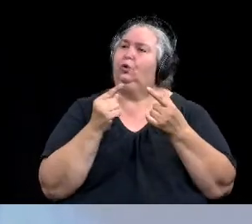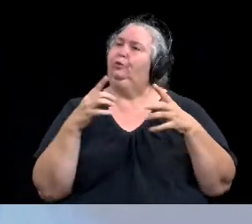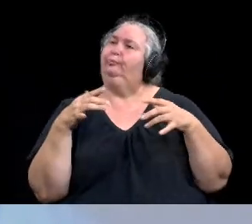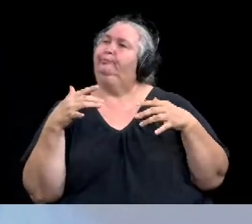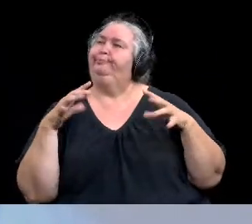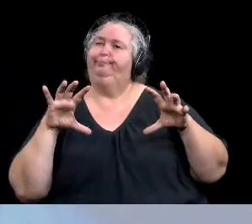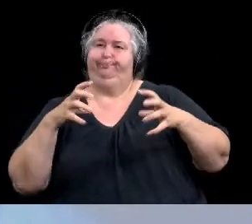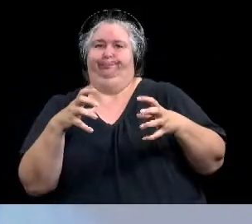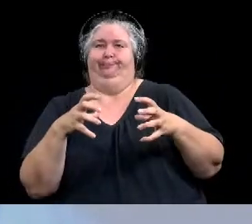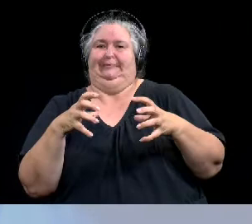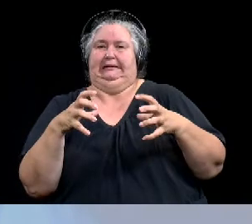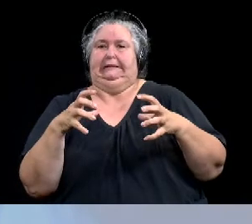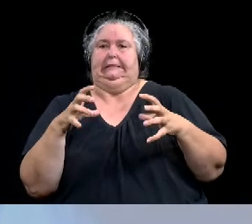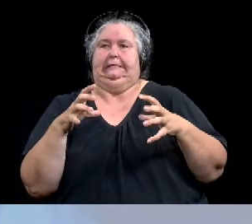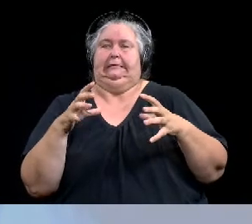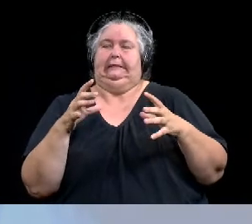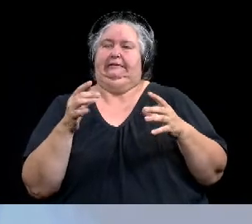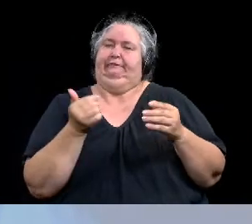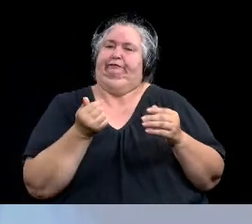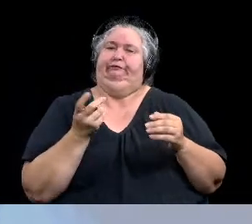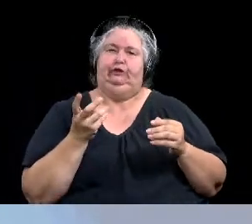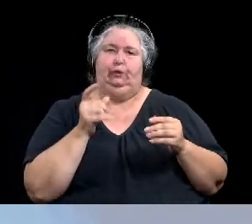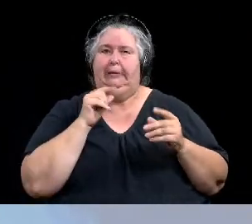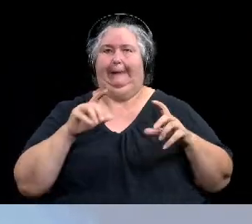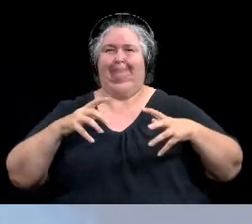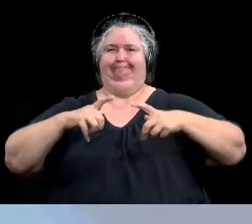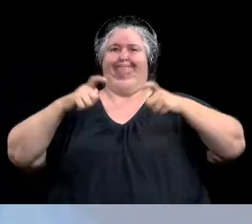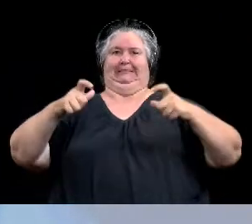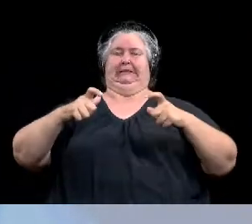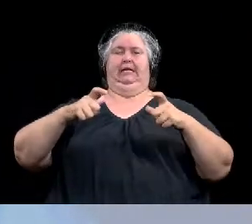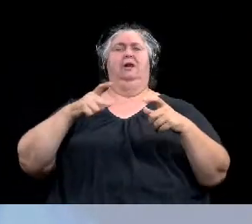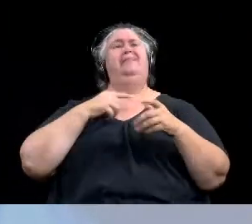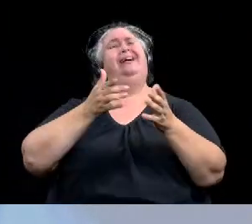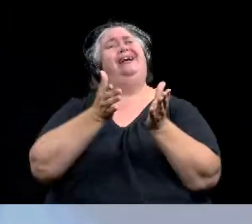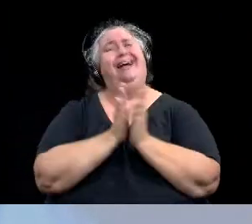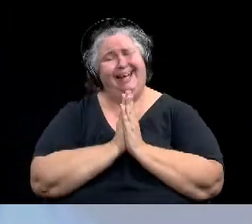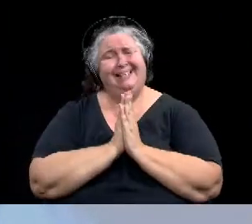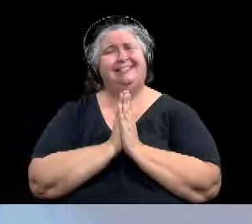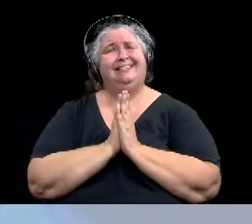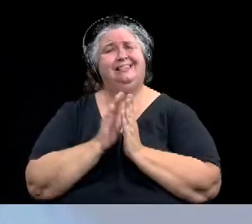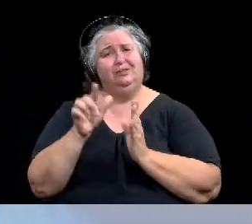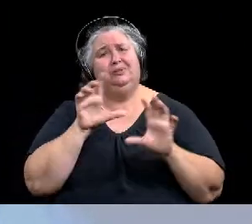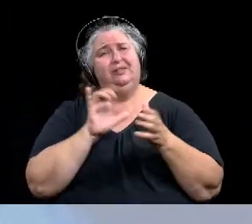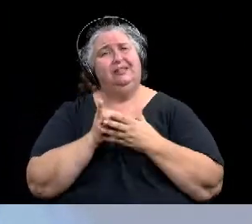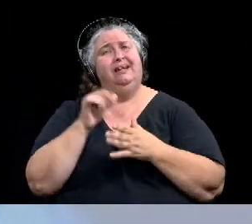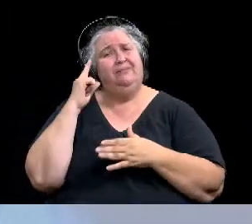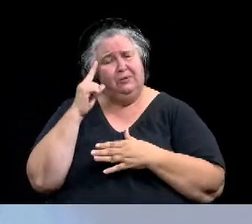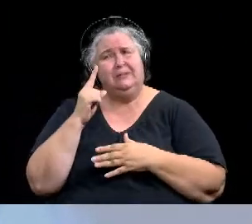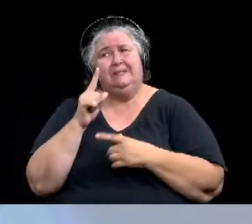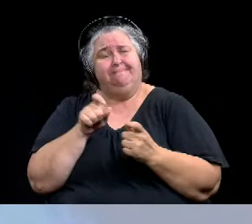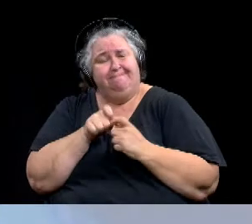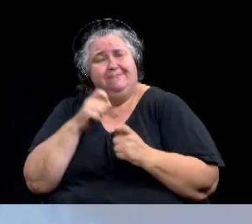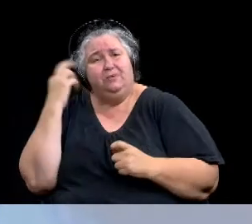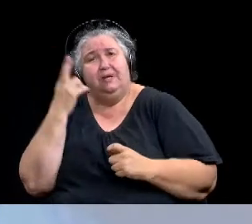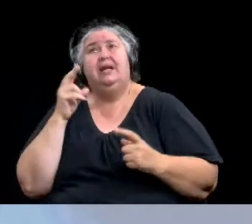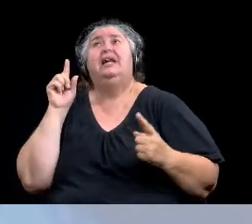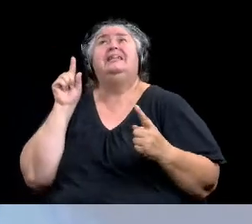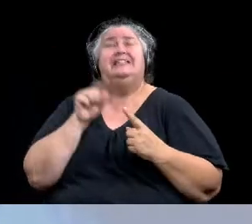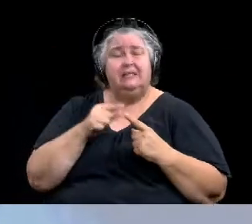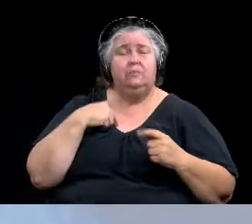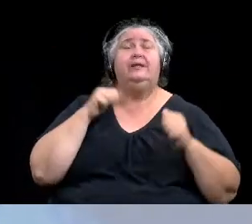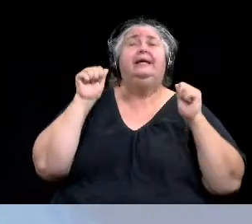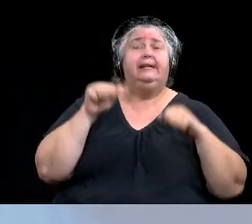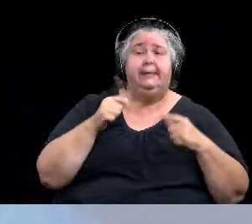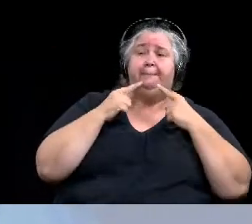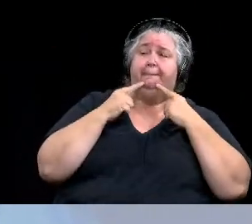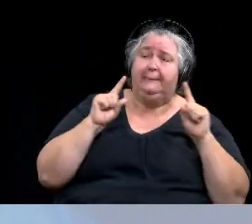great sacrifices in other areas. We're asking people to do that for a reason. And that's until we have a sustainable cure